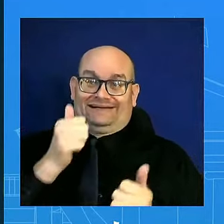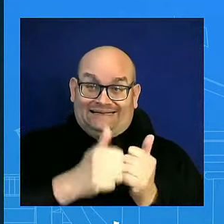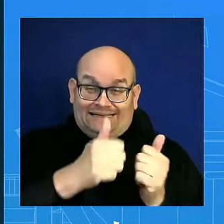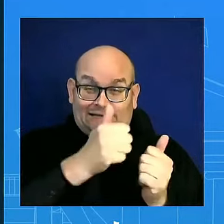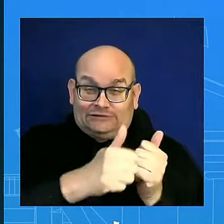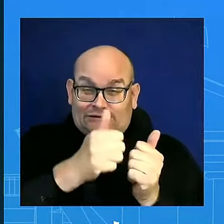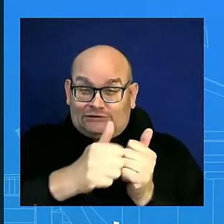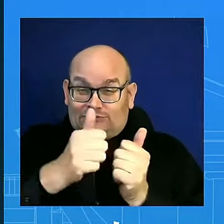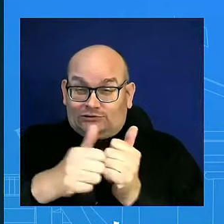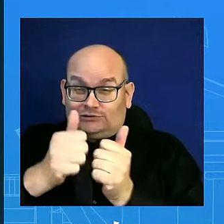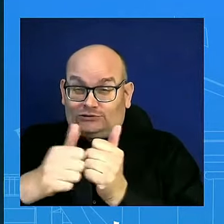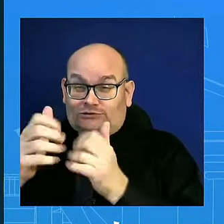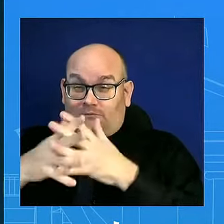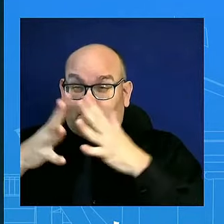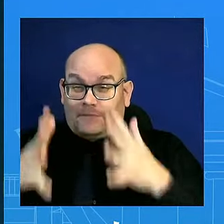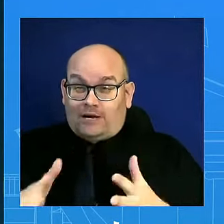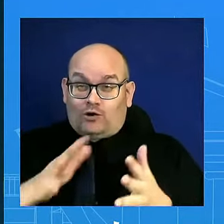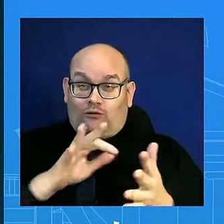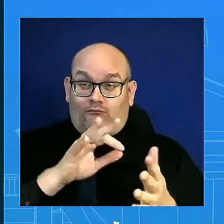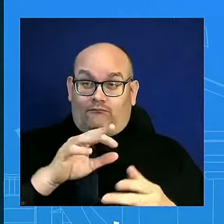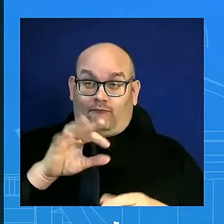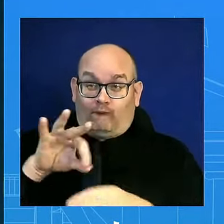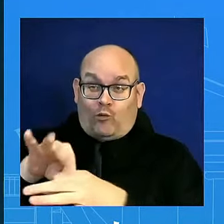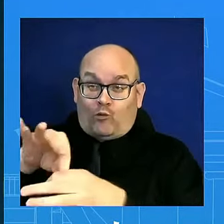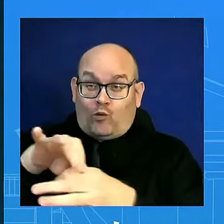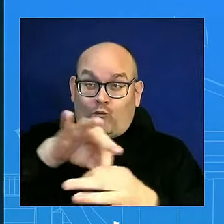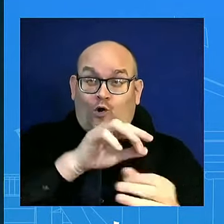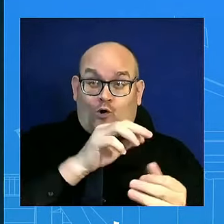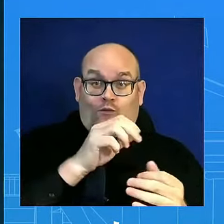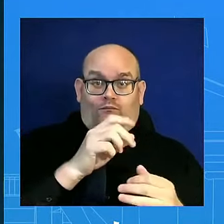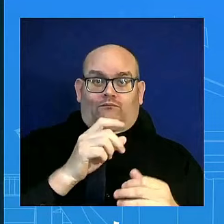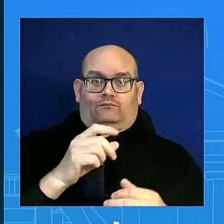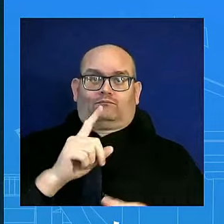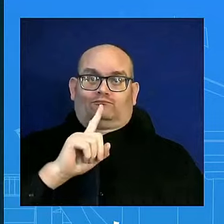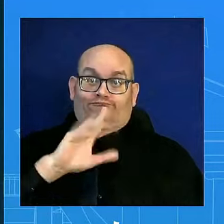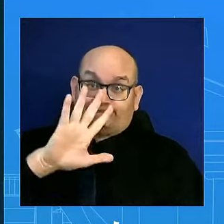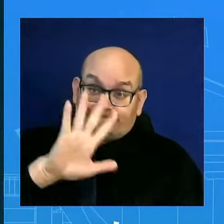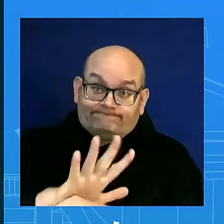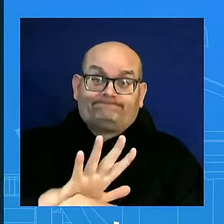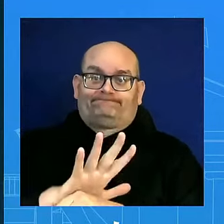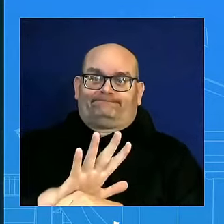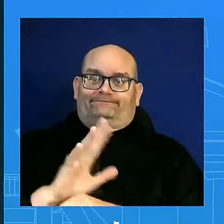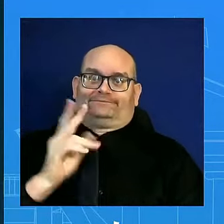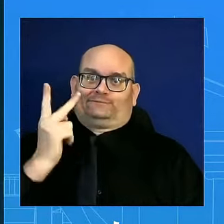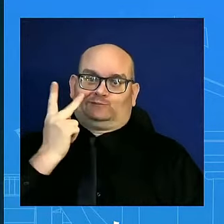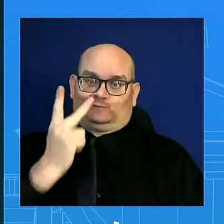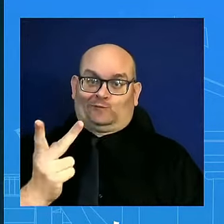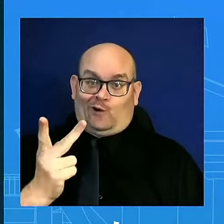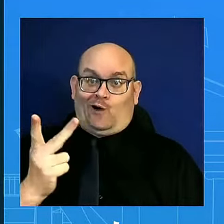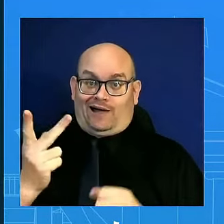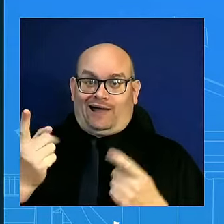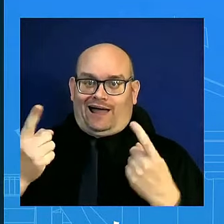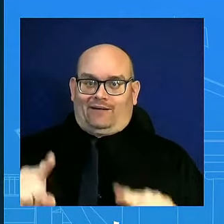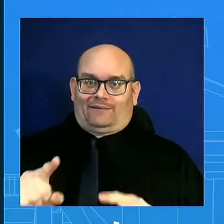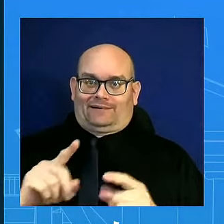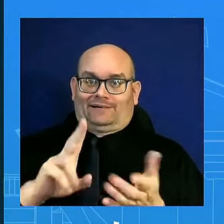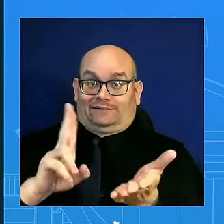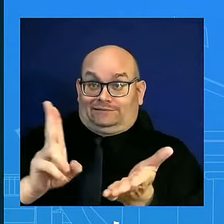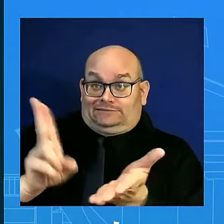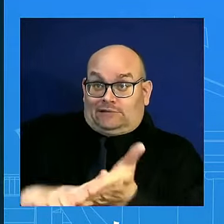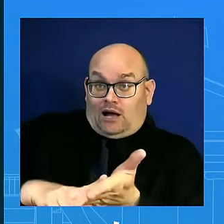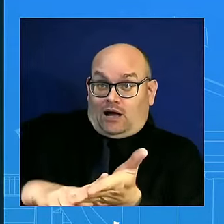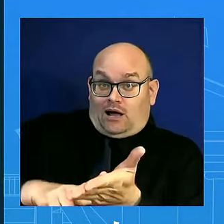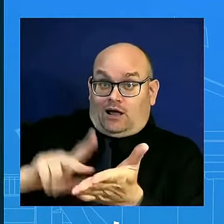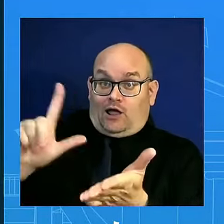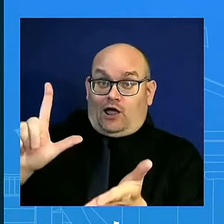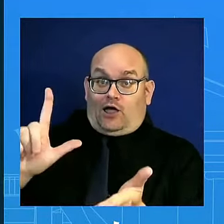both the president and the vice president are committed to. And you saw that because of him signing the EO very early